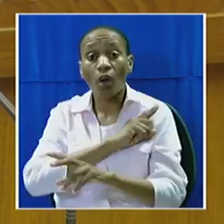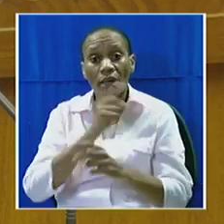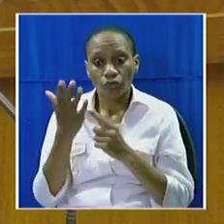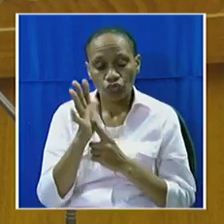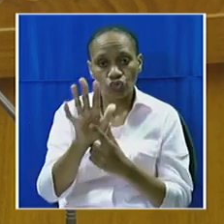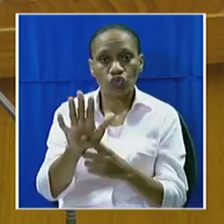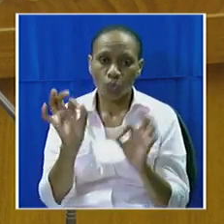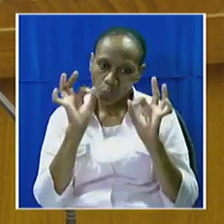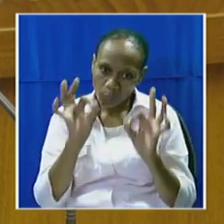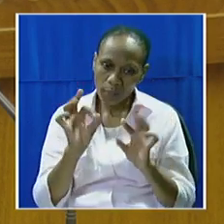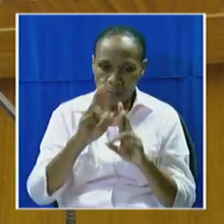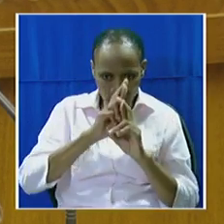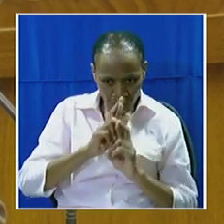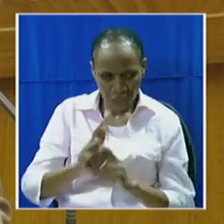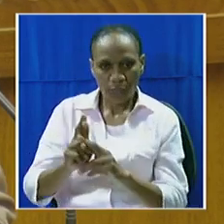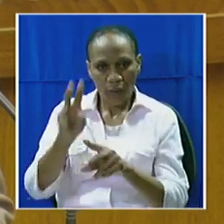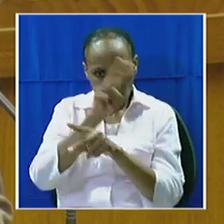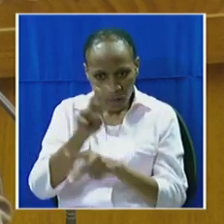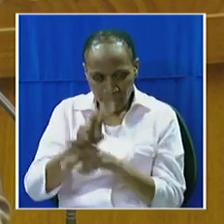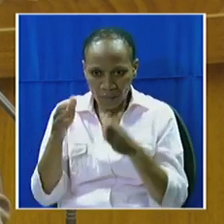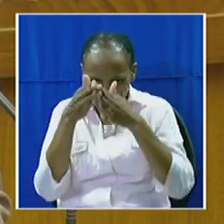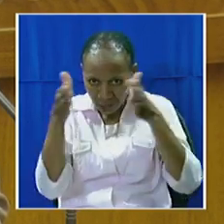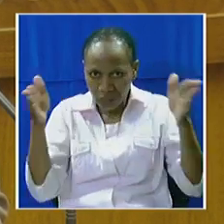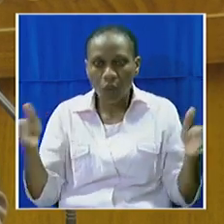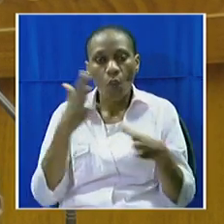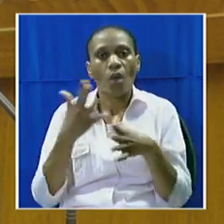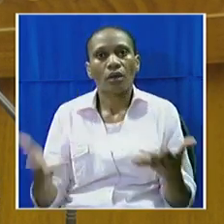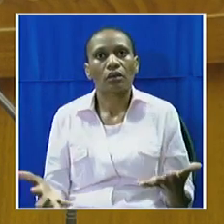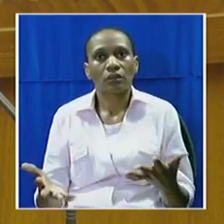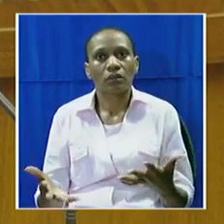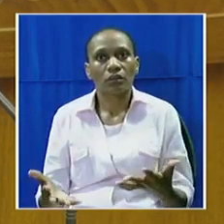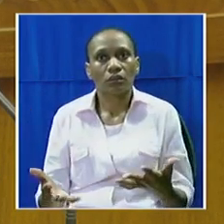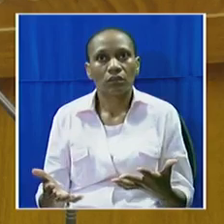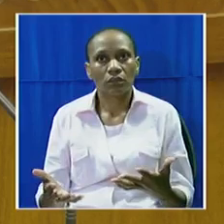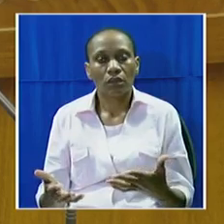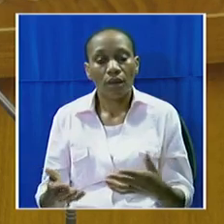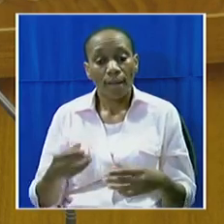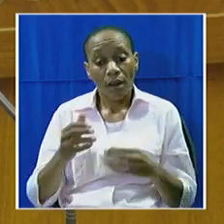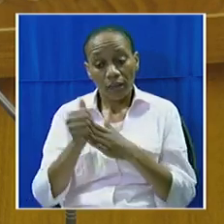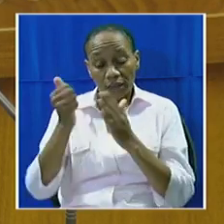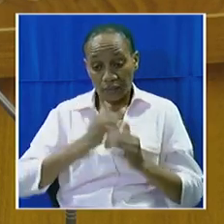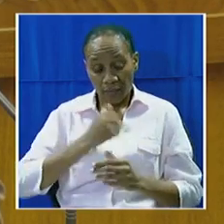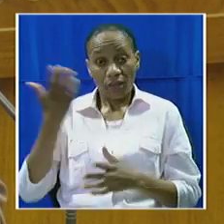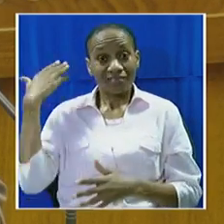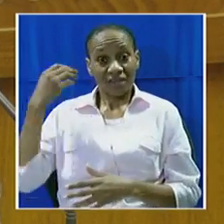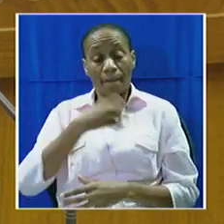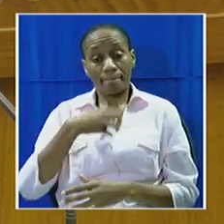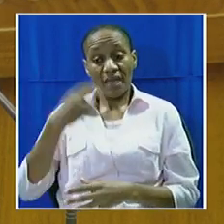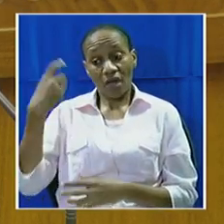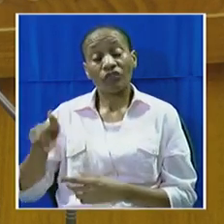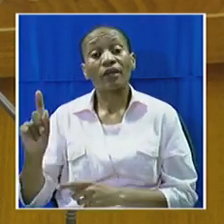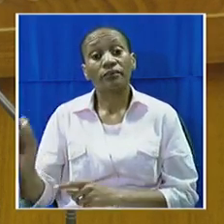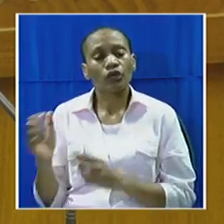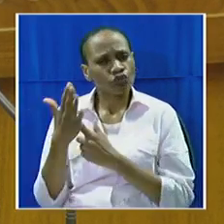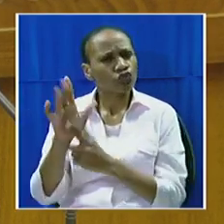integrity, accountability, and transparency. In her previous position as Mayor of Cape Town, she demonstrated